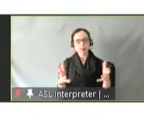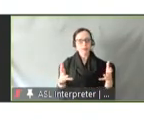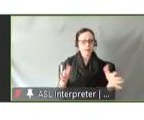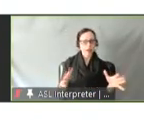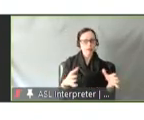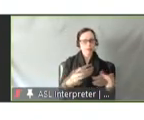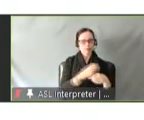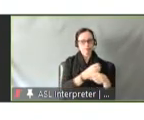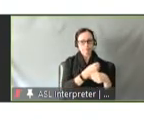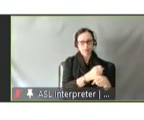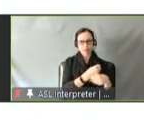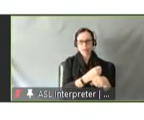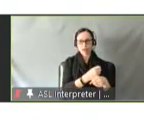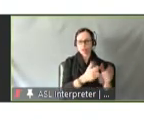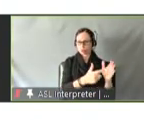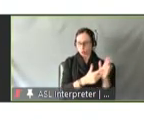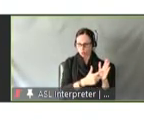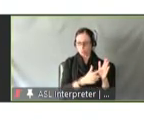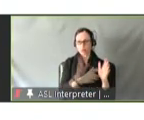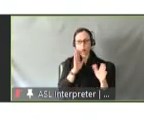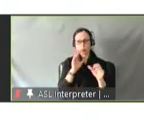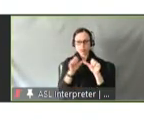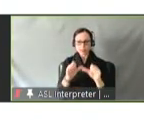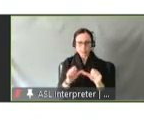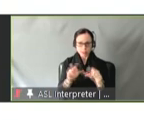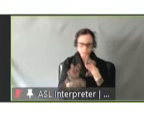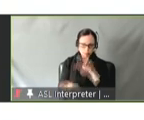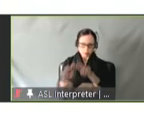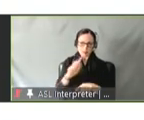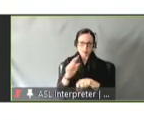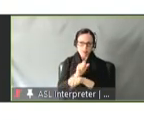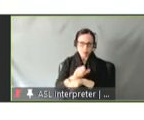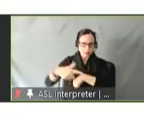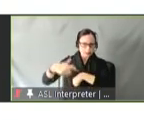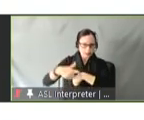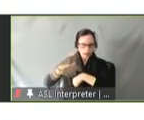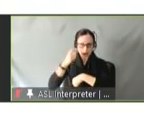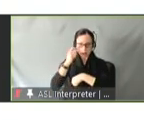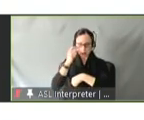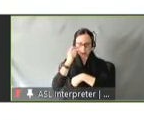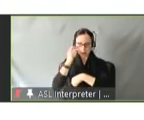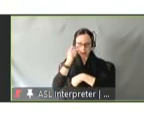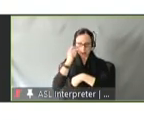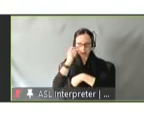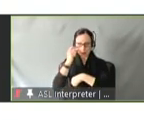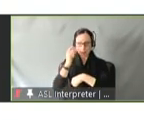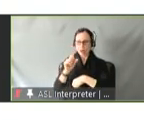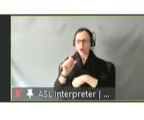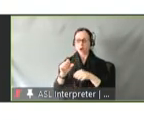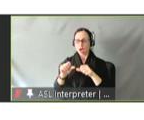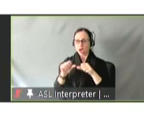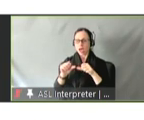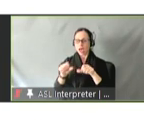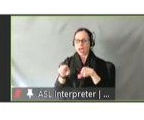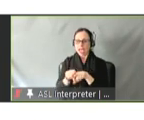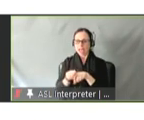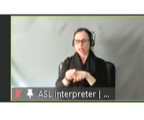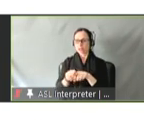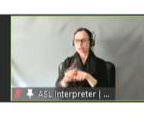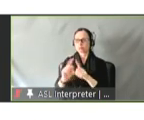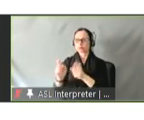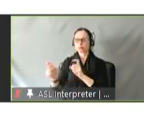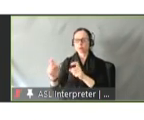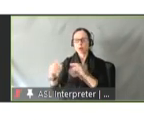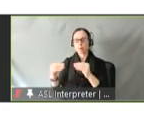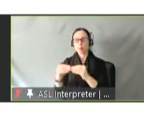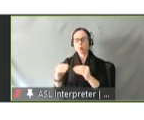requirements. We're going to continue to review real-time monitoring of vaccine safety as vaccination efforts expand to younger age groups, booster doses,